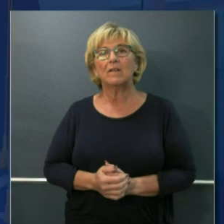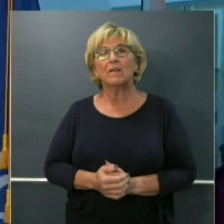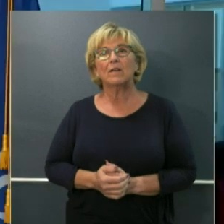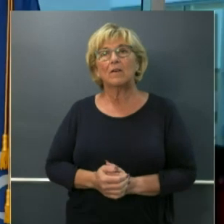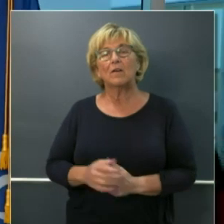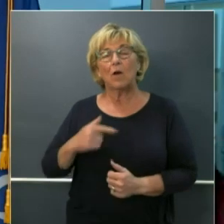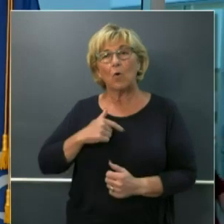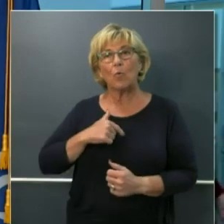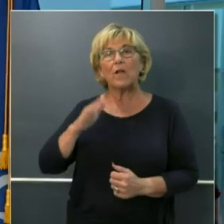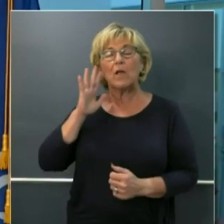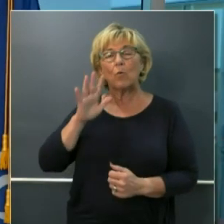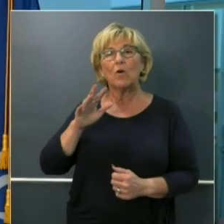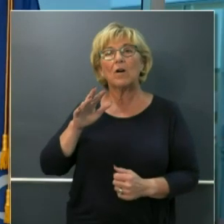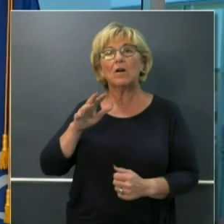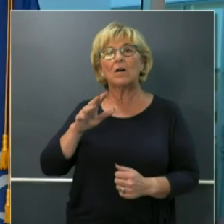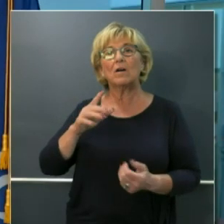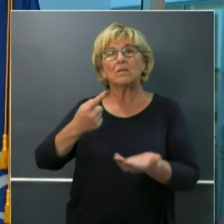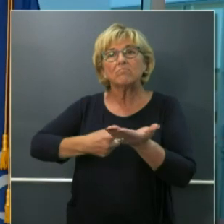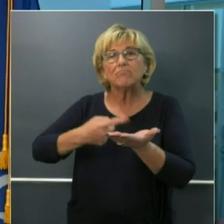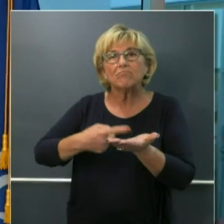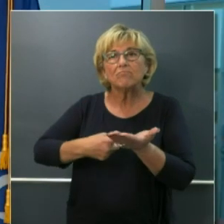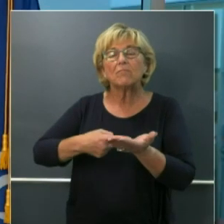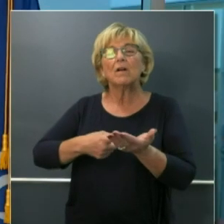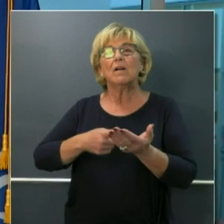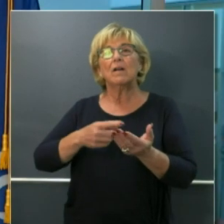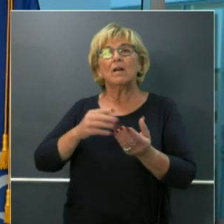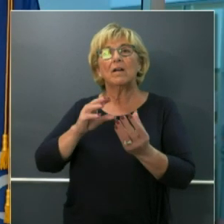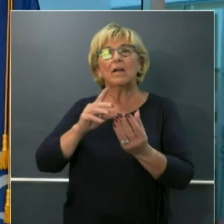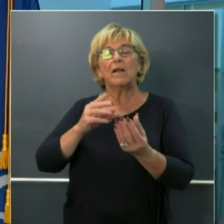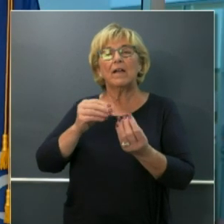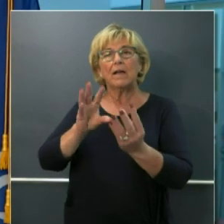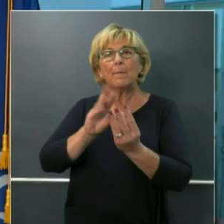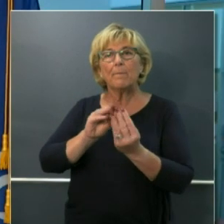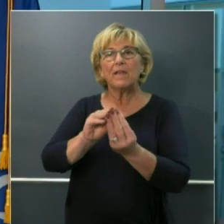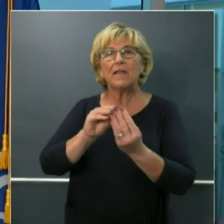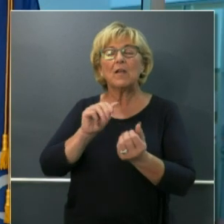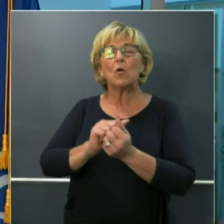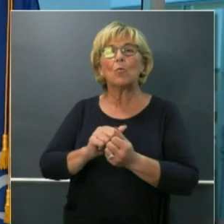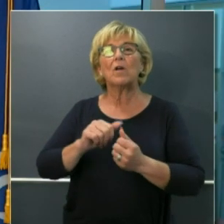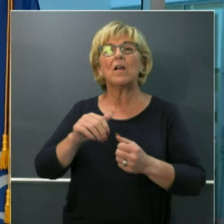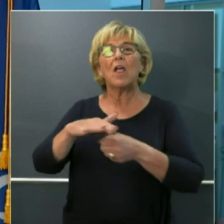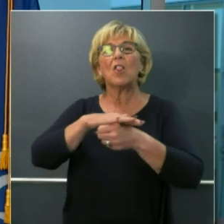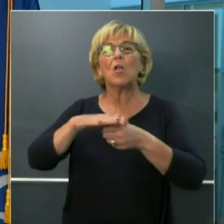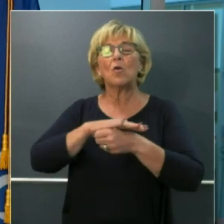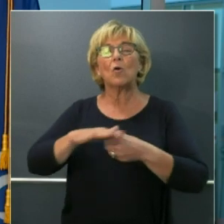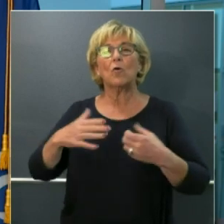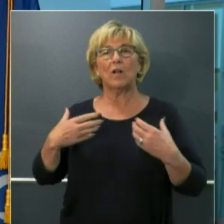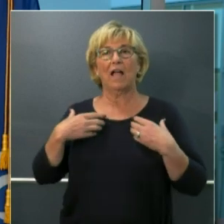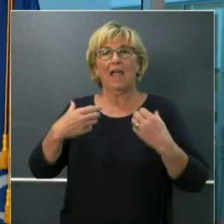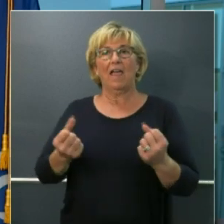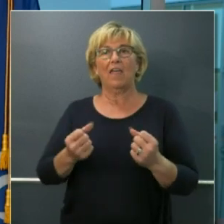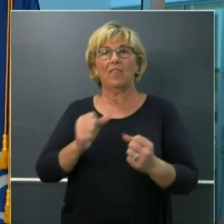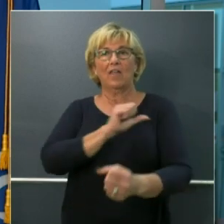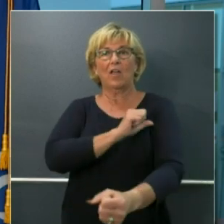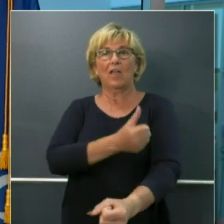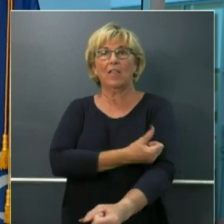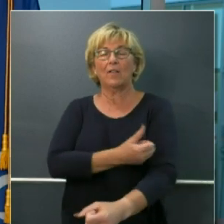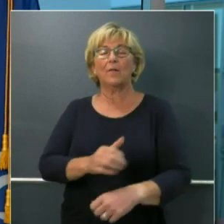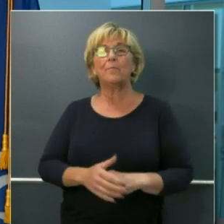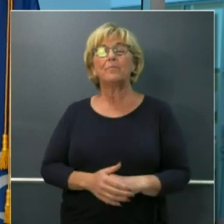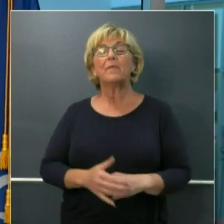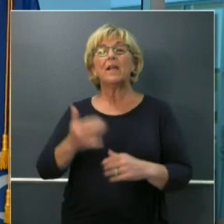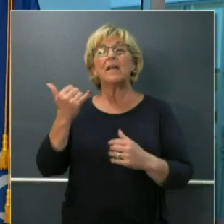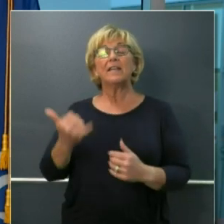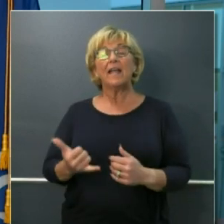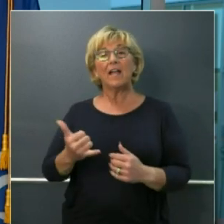closely with our local health authorities and governments in consulting for that. The final two stages that we discussed are stage 3 and